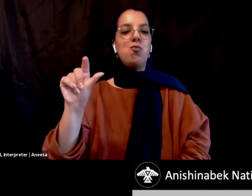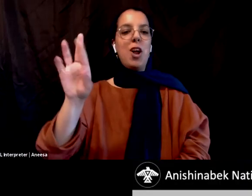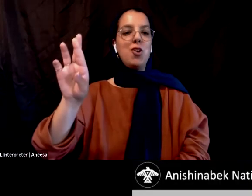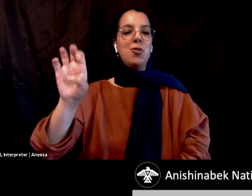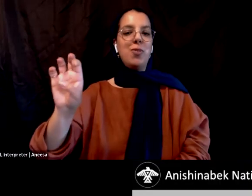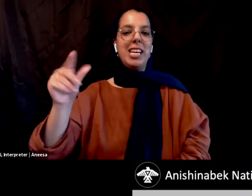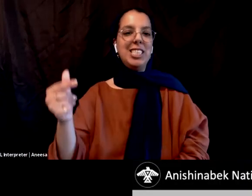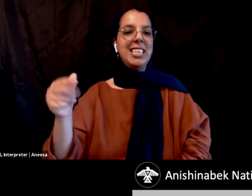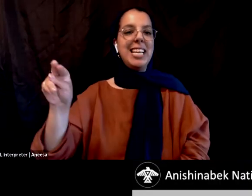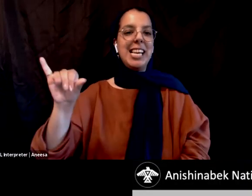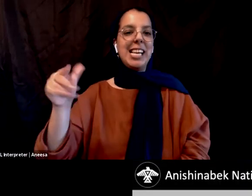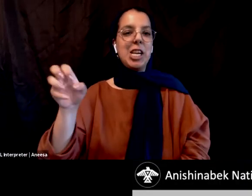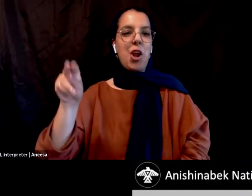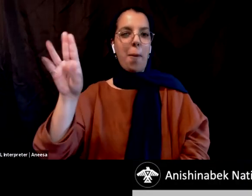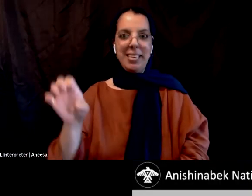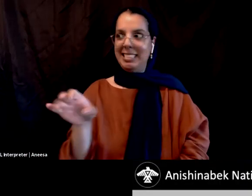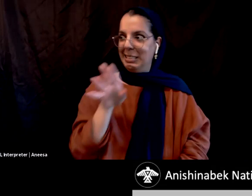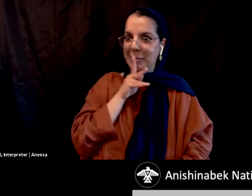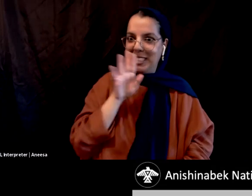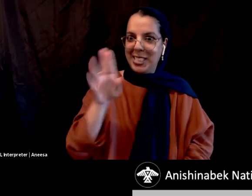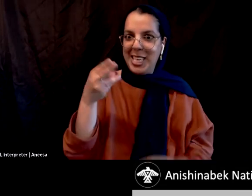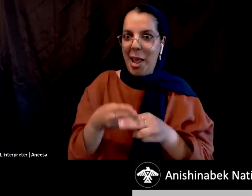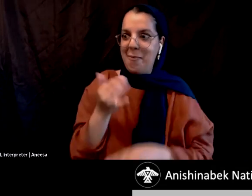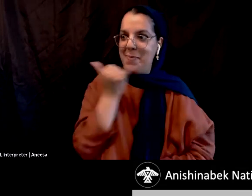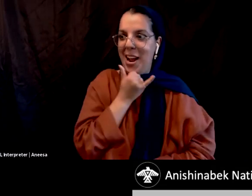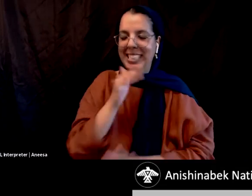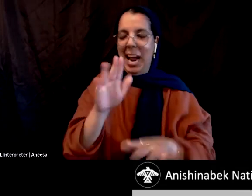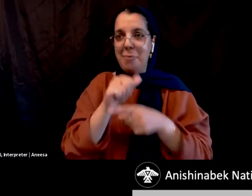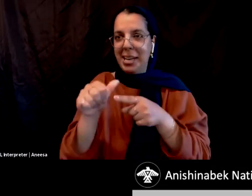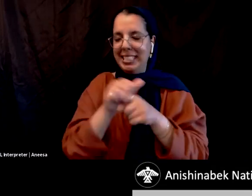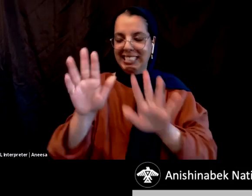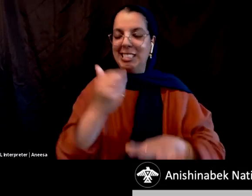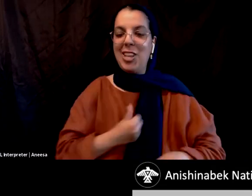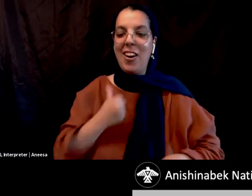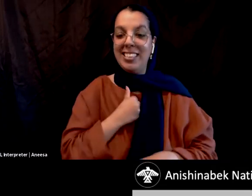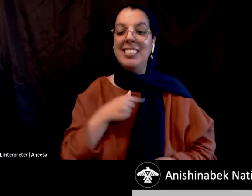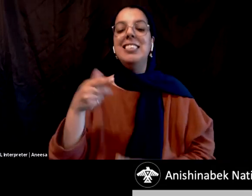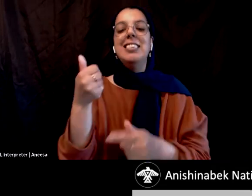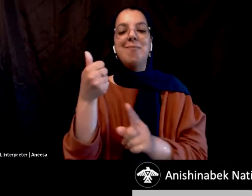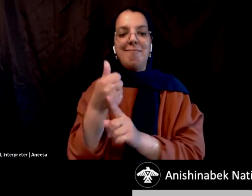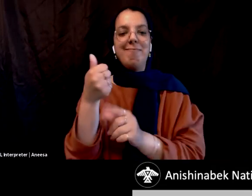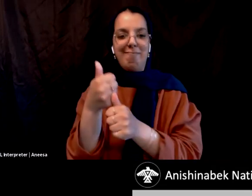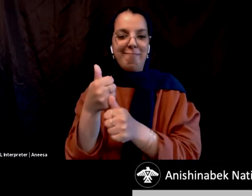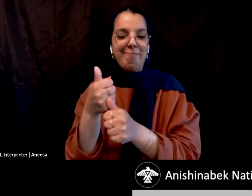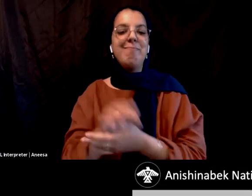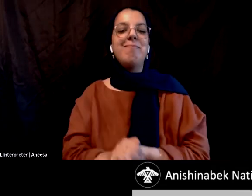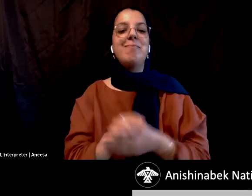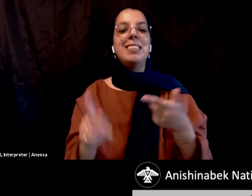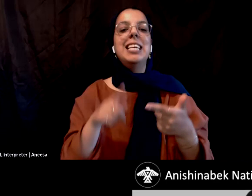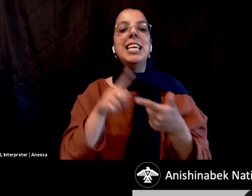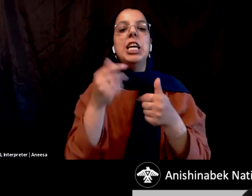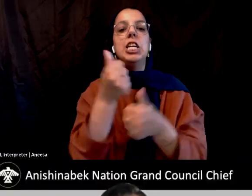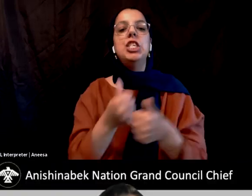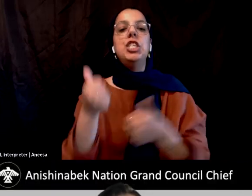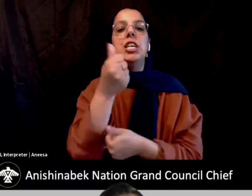Niganab. I practiced that so many times. We have the Chief of the Mississaugas of Scugog Island